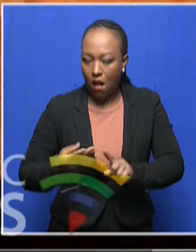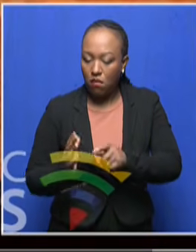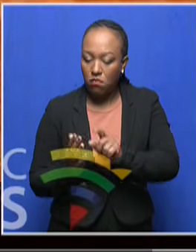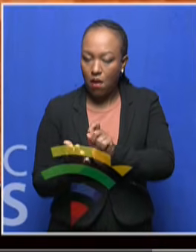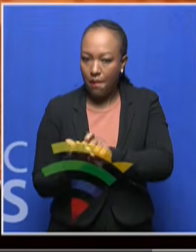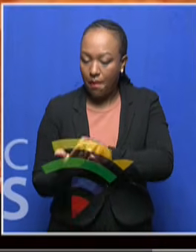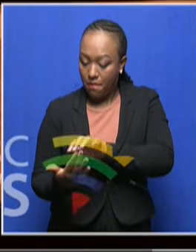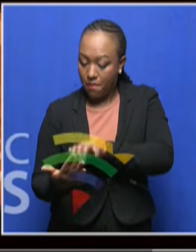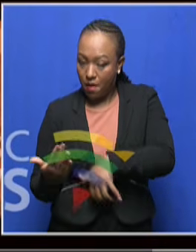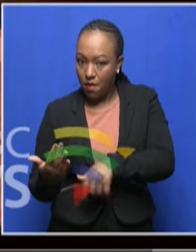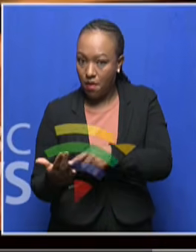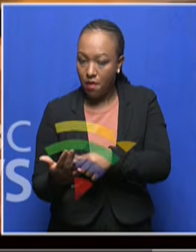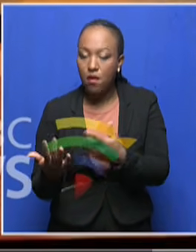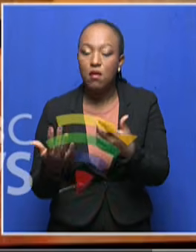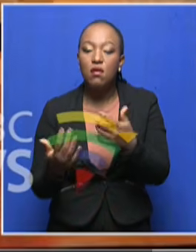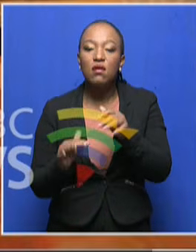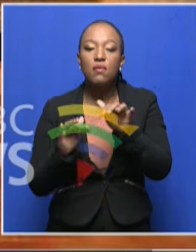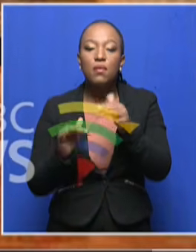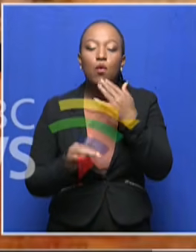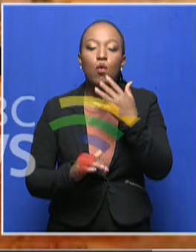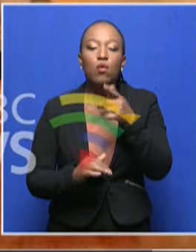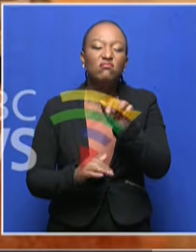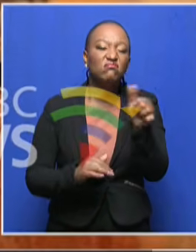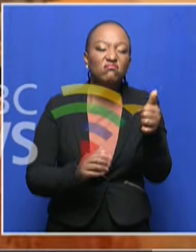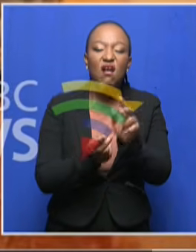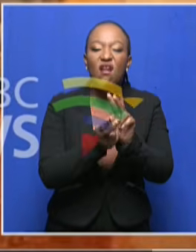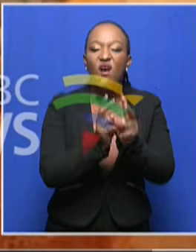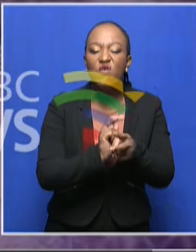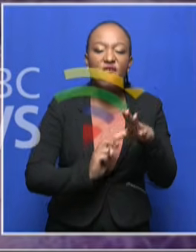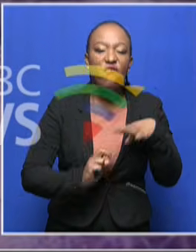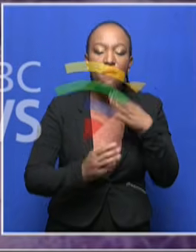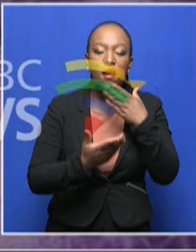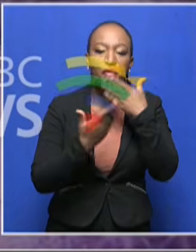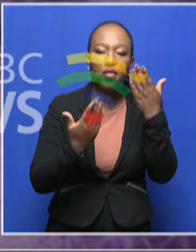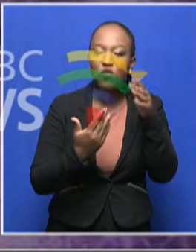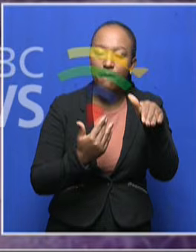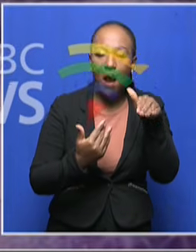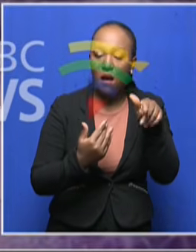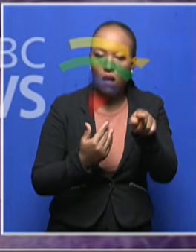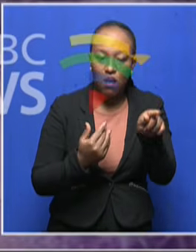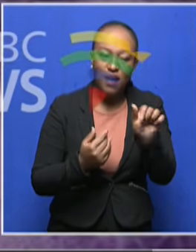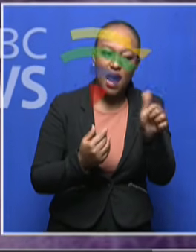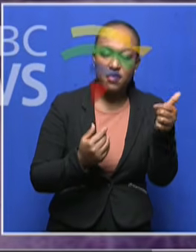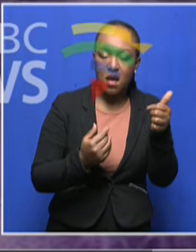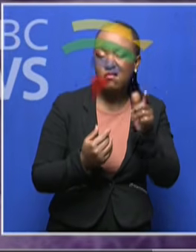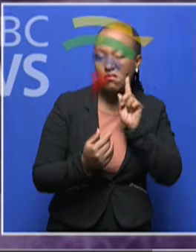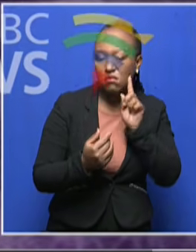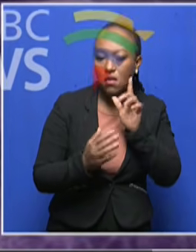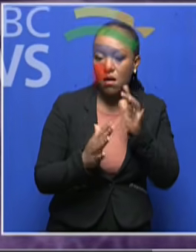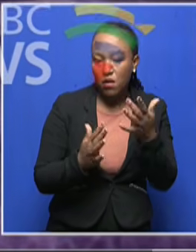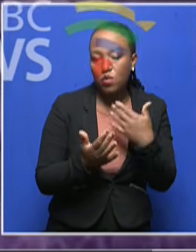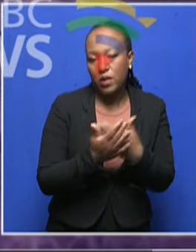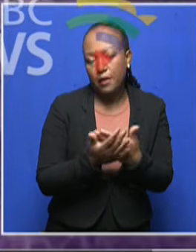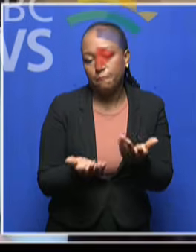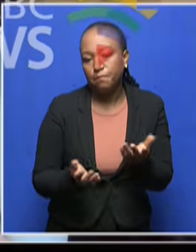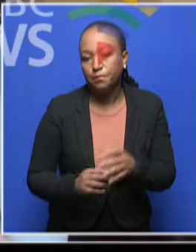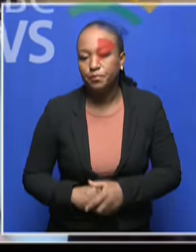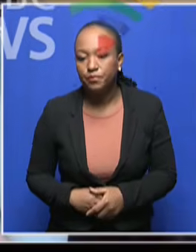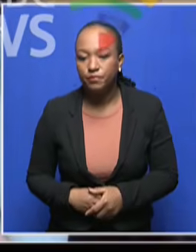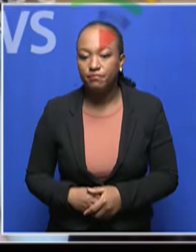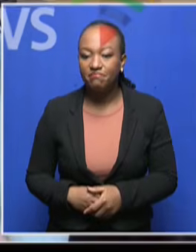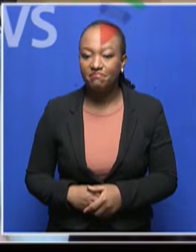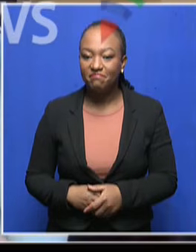debt, the informal lenders, all of that type of thing, so that you can get out of there, so that you can start getting to the future resilient you. Amazing. And